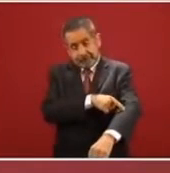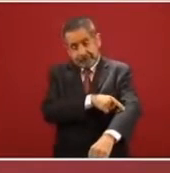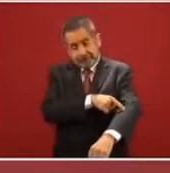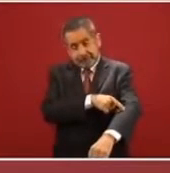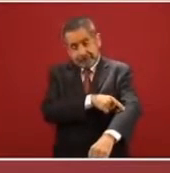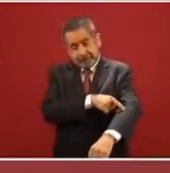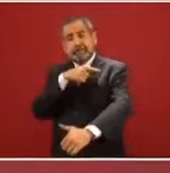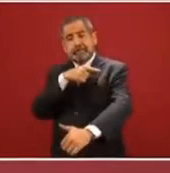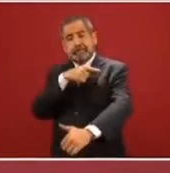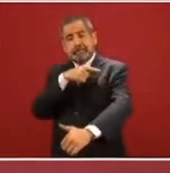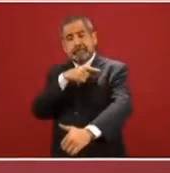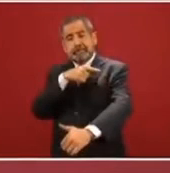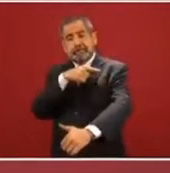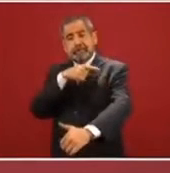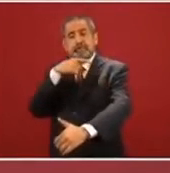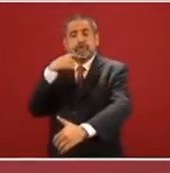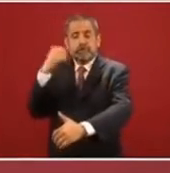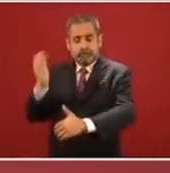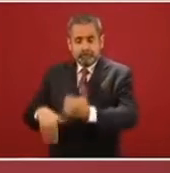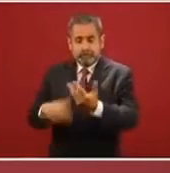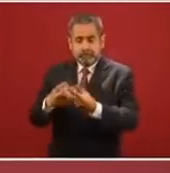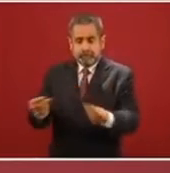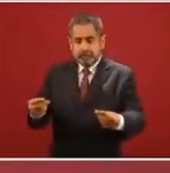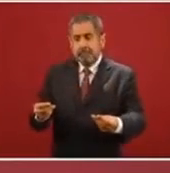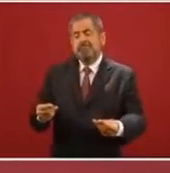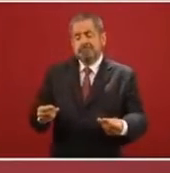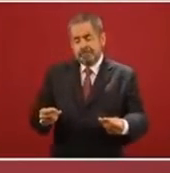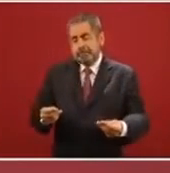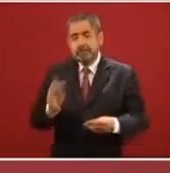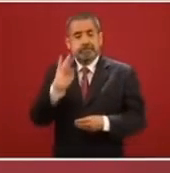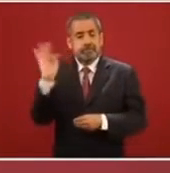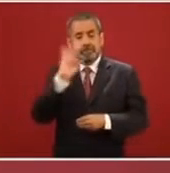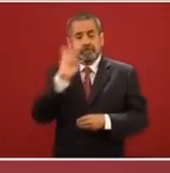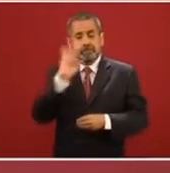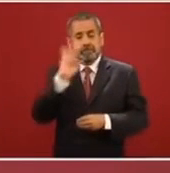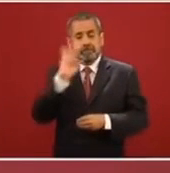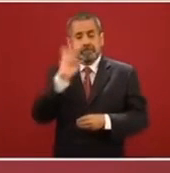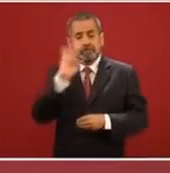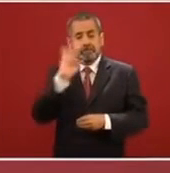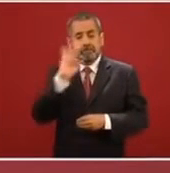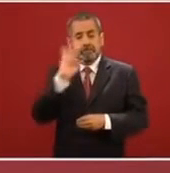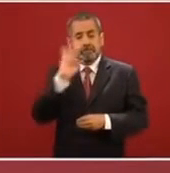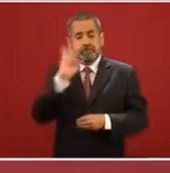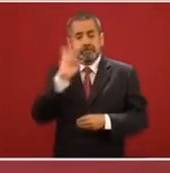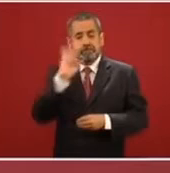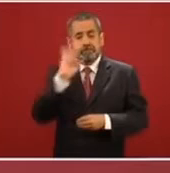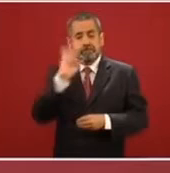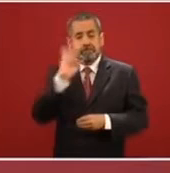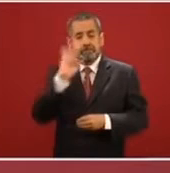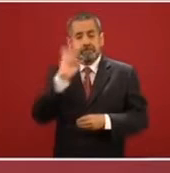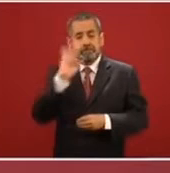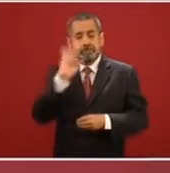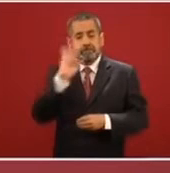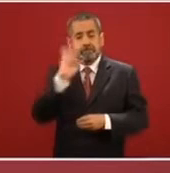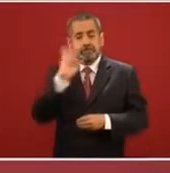it very clear. epidemia puede durar cuando menos I want to tell you